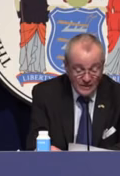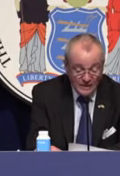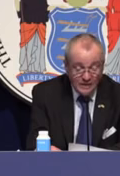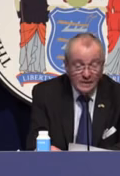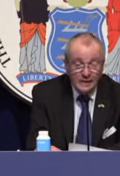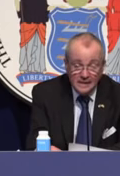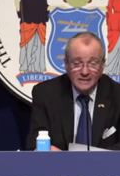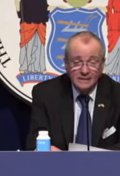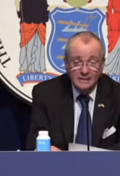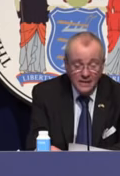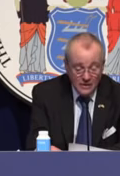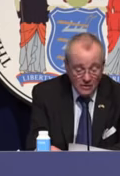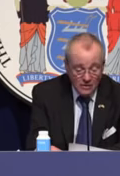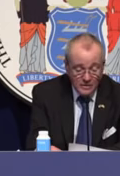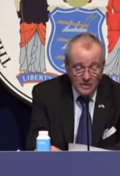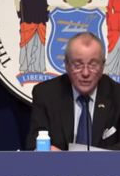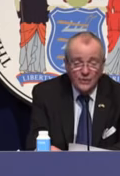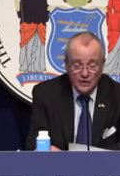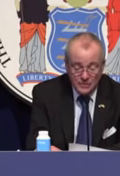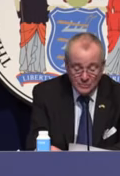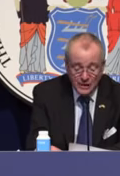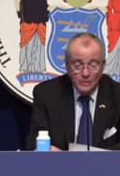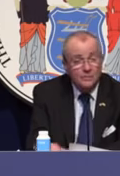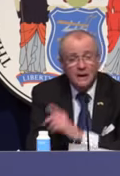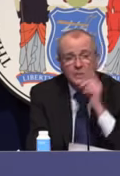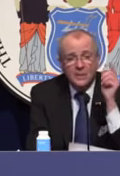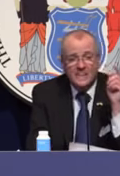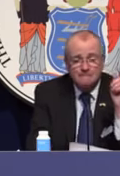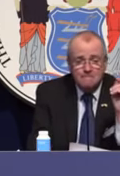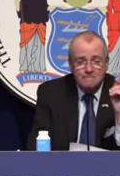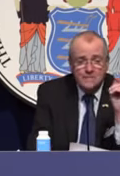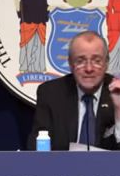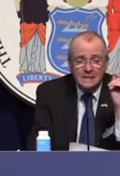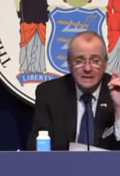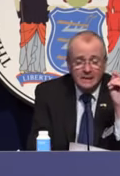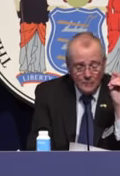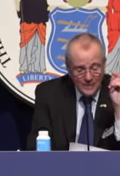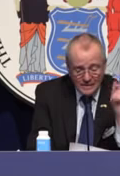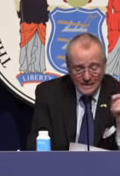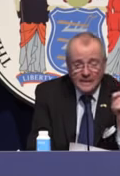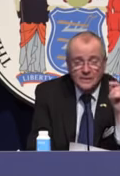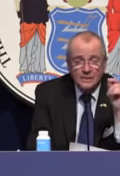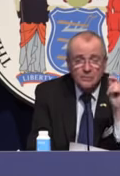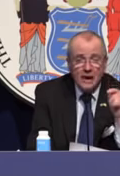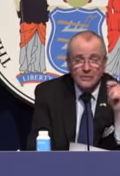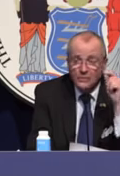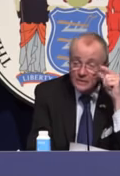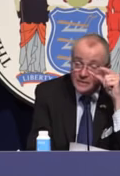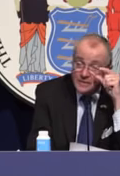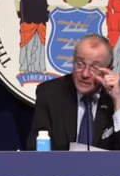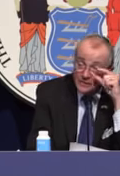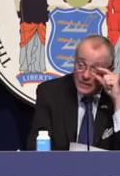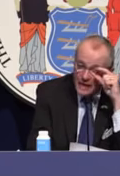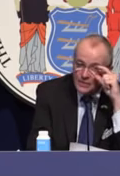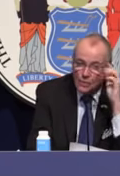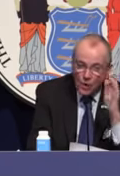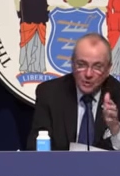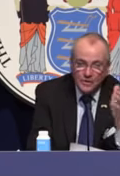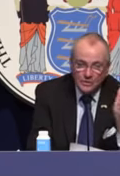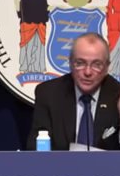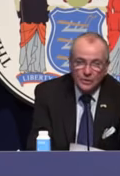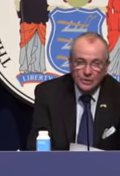friends. He and they all are in our thoughts and prayers. And by the way, without getting into the privacy and details,